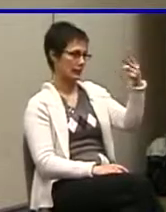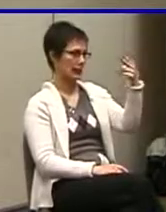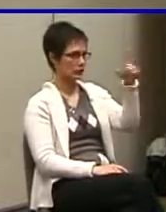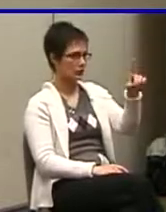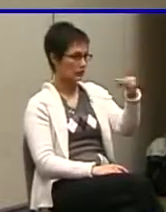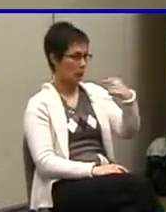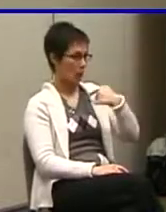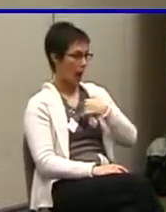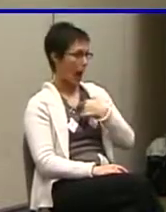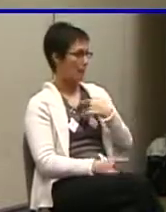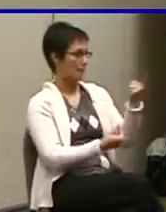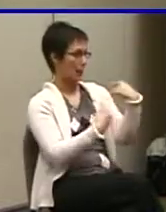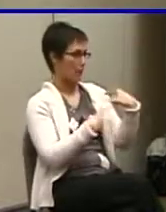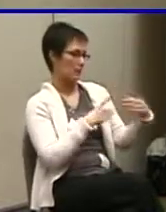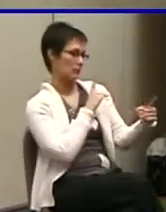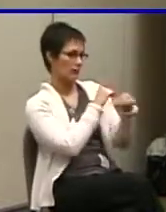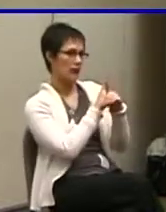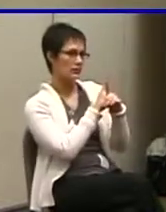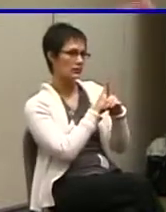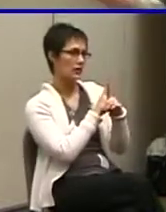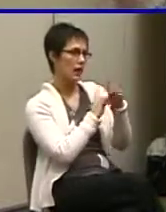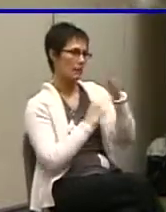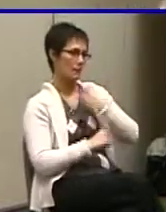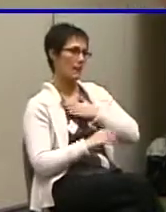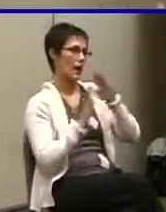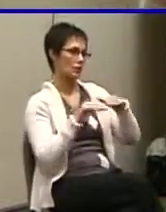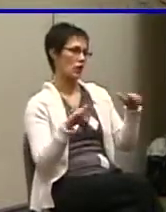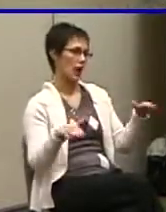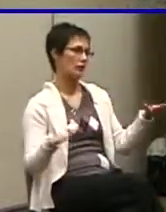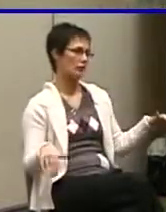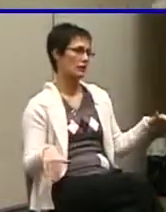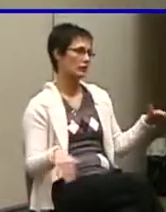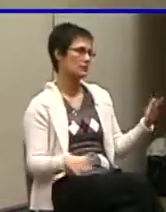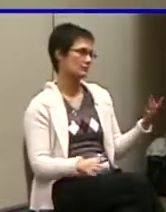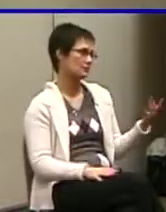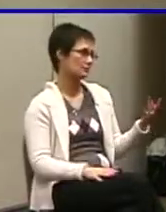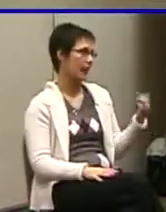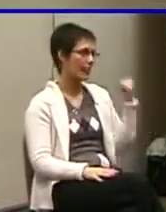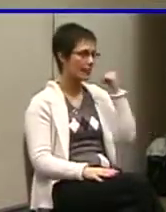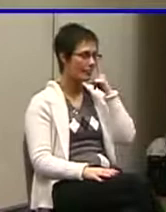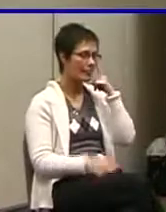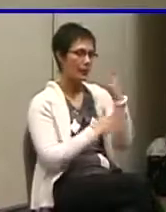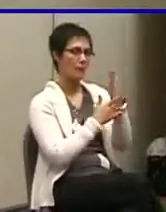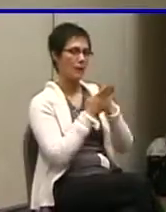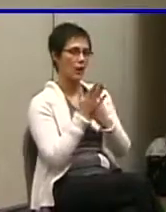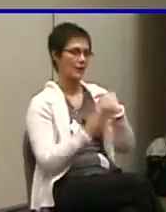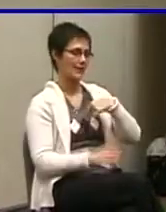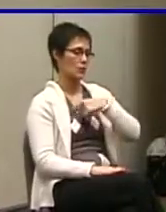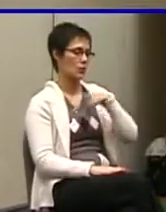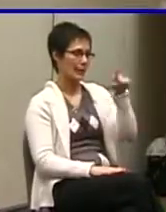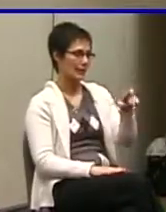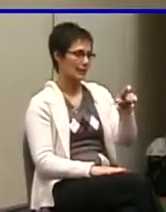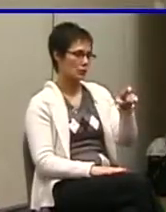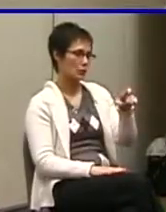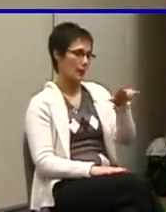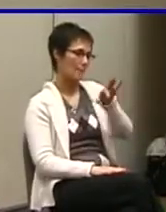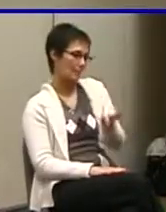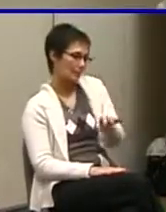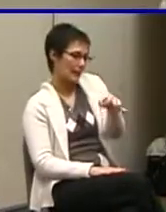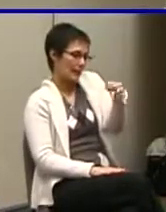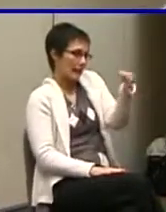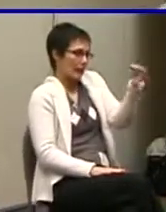coming to the defense of my child. All right? So part of it is that I think we have to peel some of that back and work with